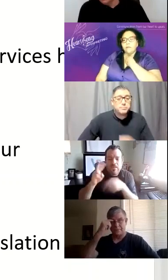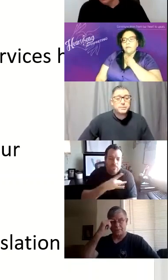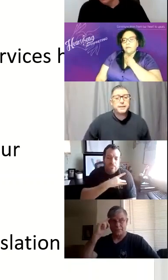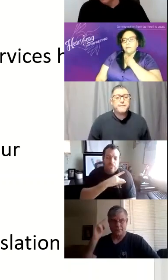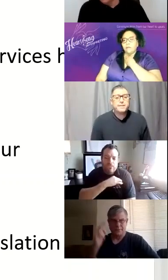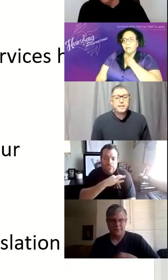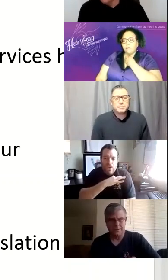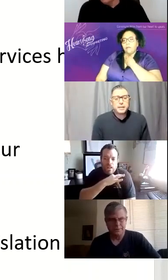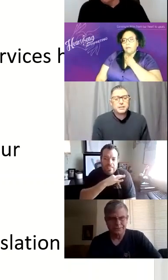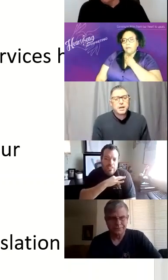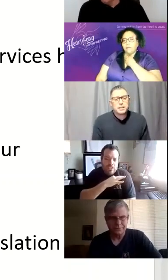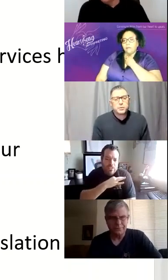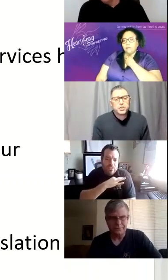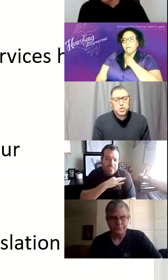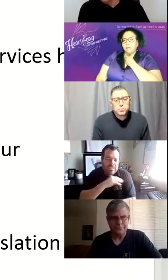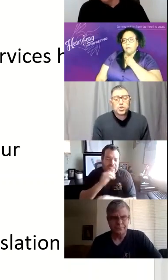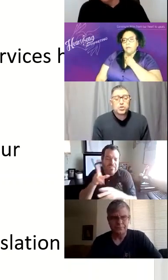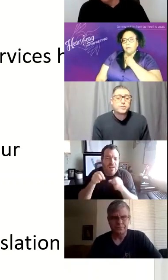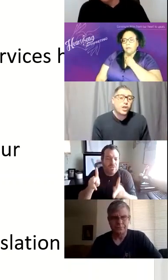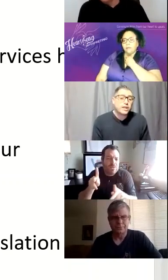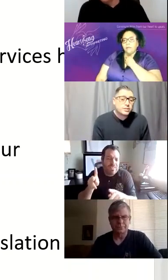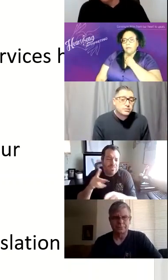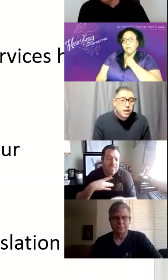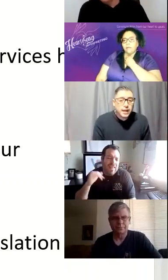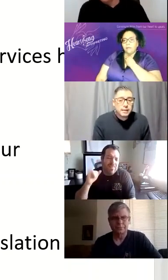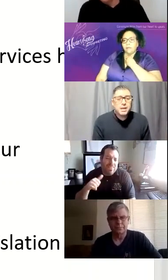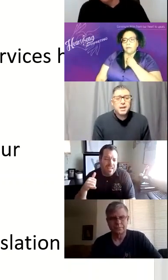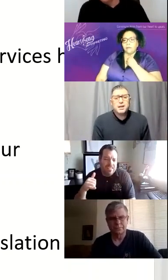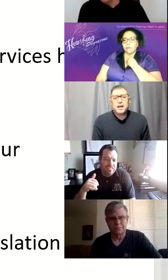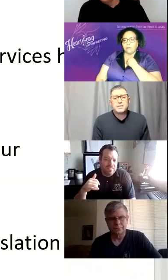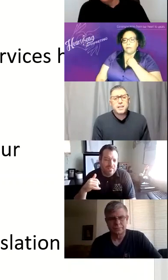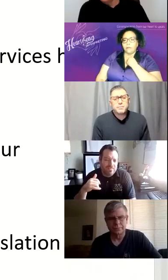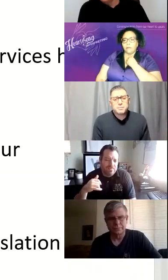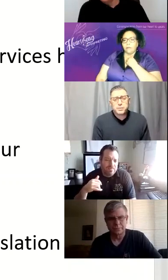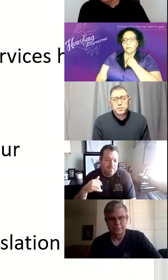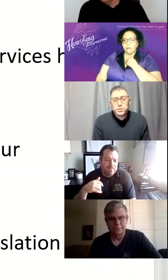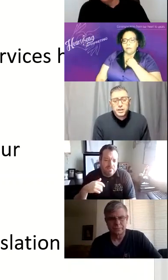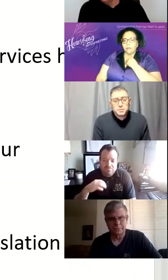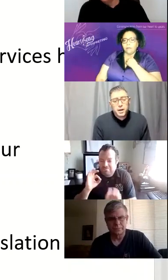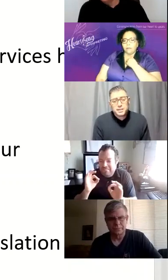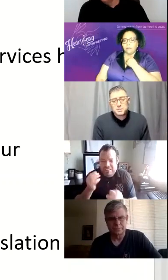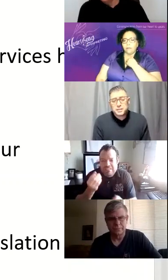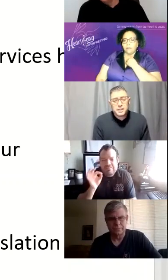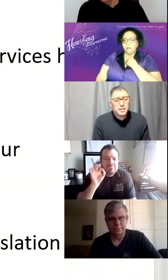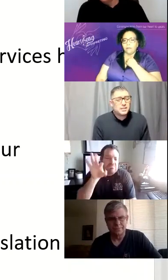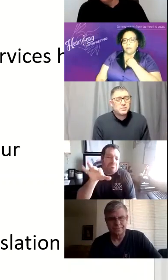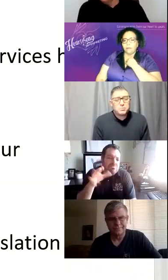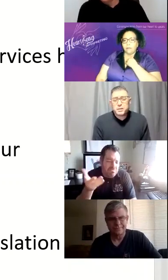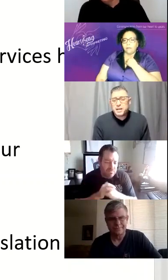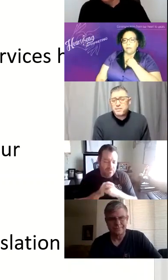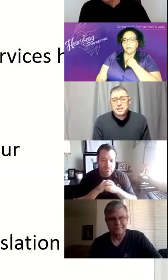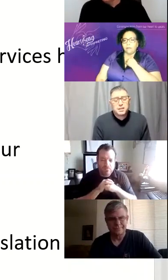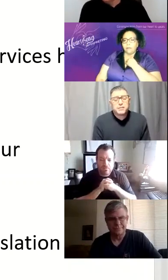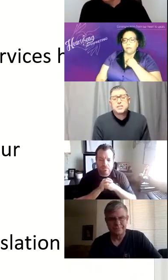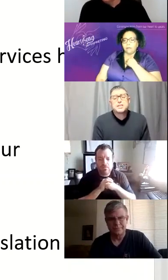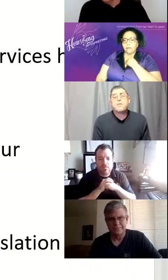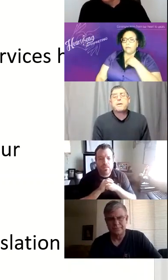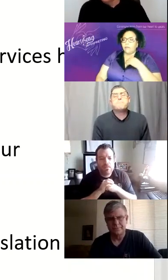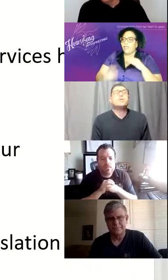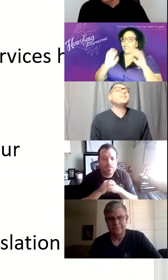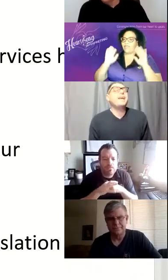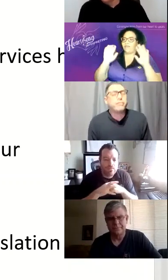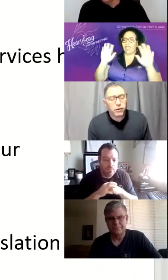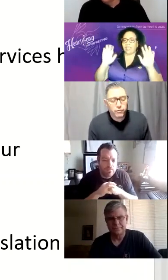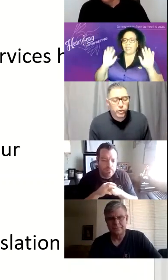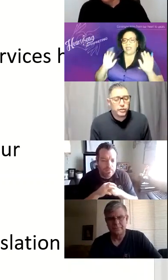through something, maybe get in contact with an interpreter, do some volunteer time, develop some opportunities, possibly whatever's out there. I'll just kind of want